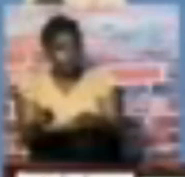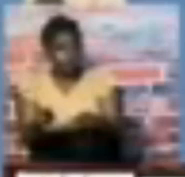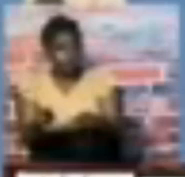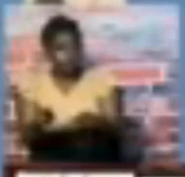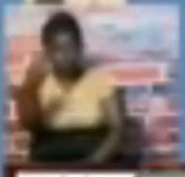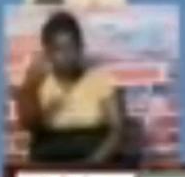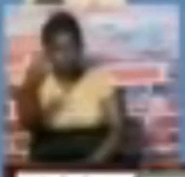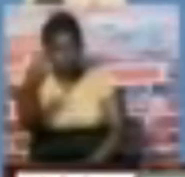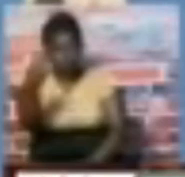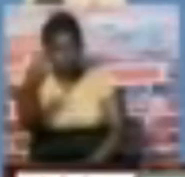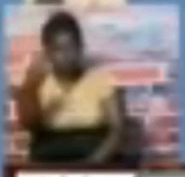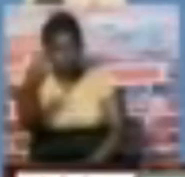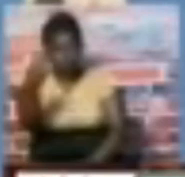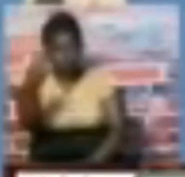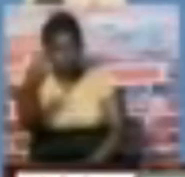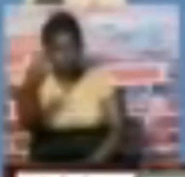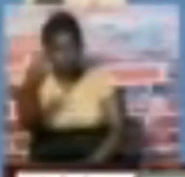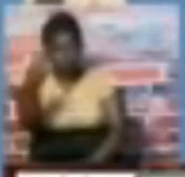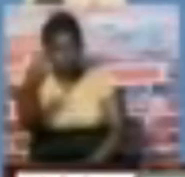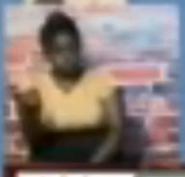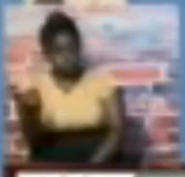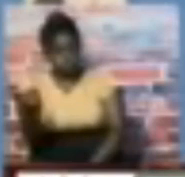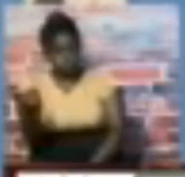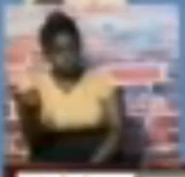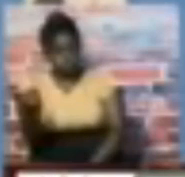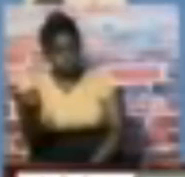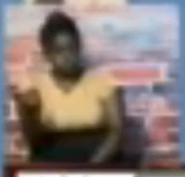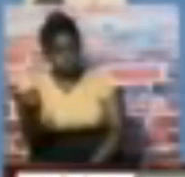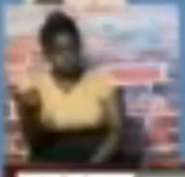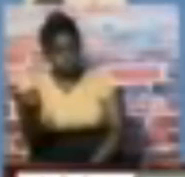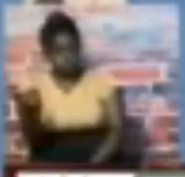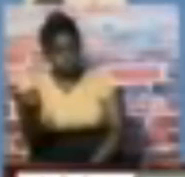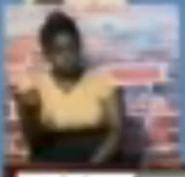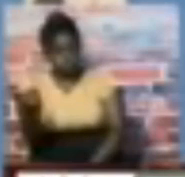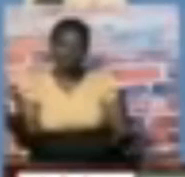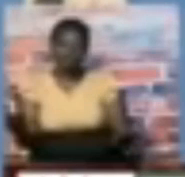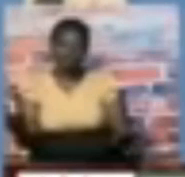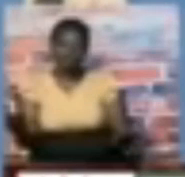relaxed on the 26th and onwards.